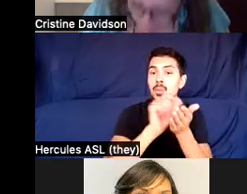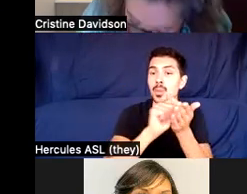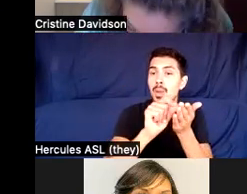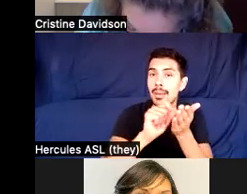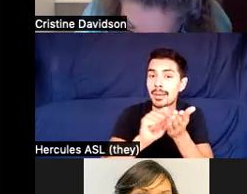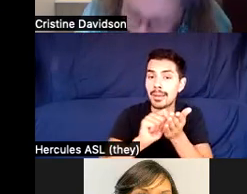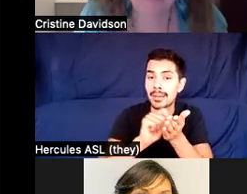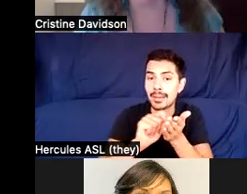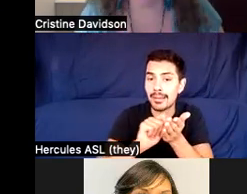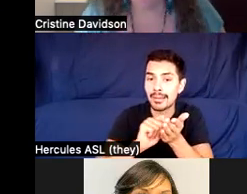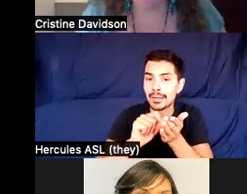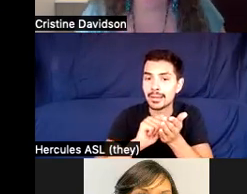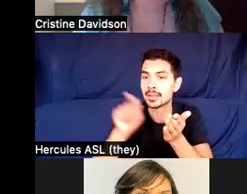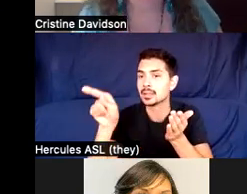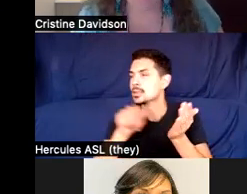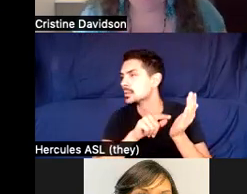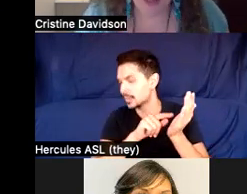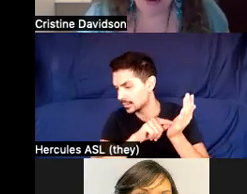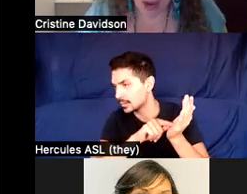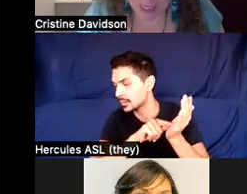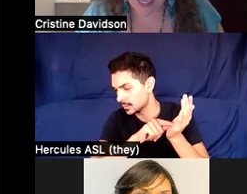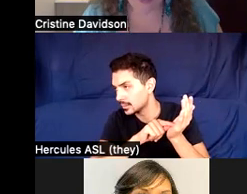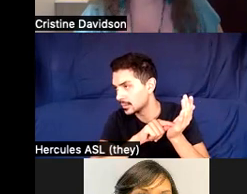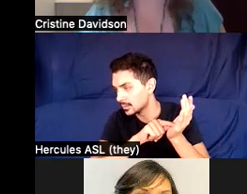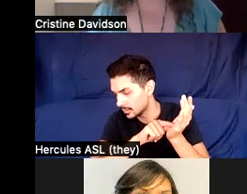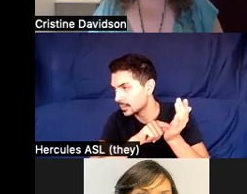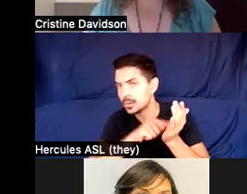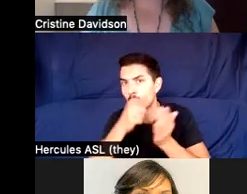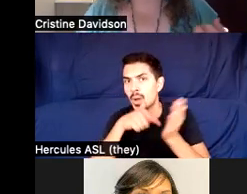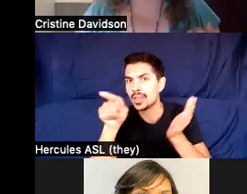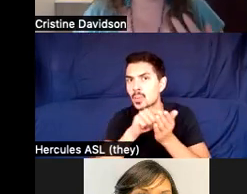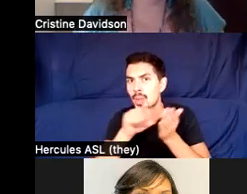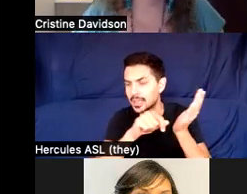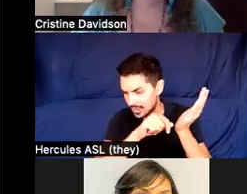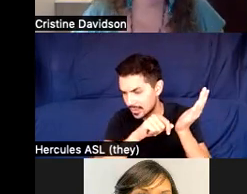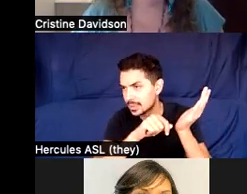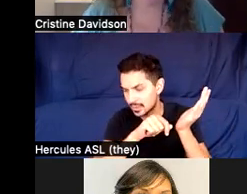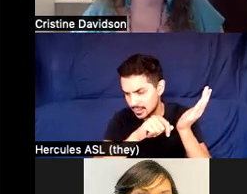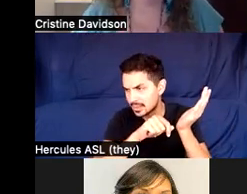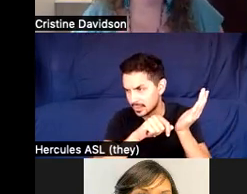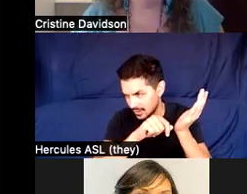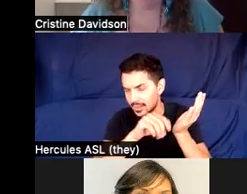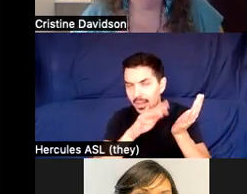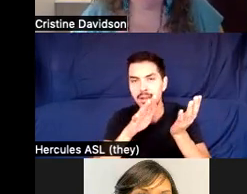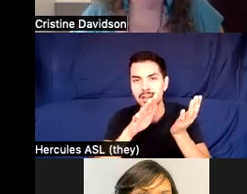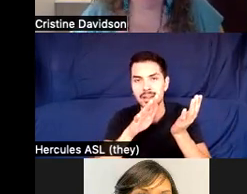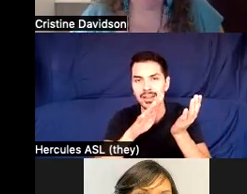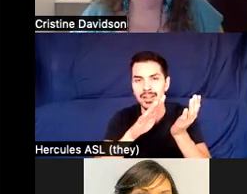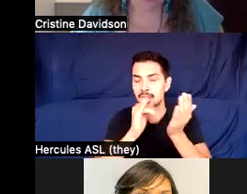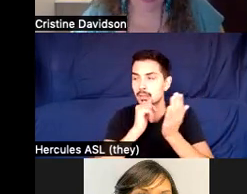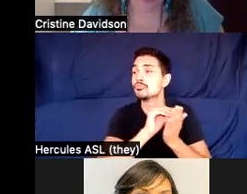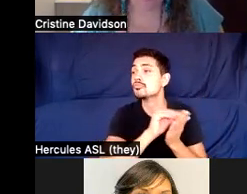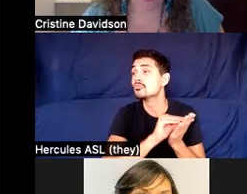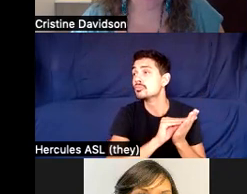this while you're talking, right? You're like, what the heck are they writing? And so relieve that anxiety in that moment and